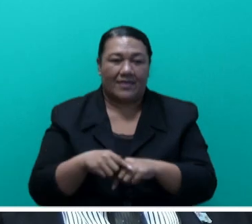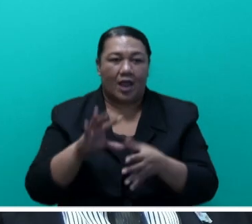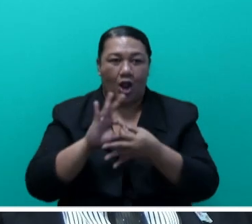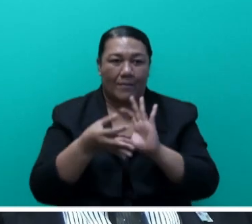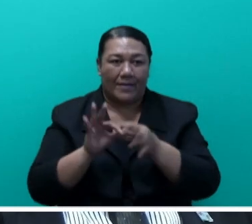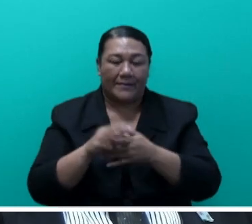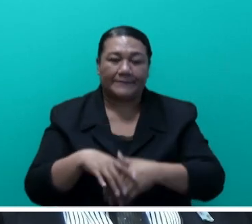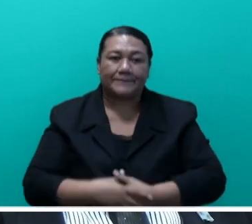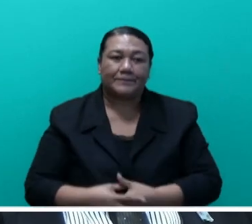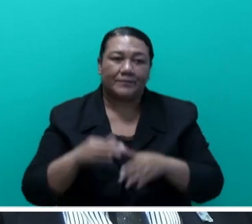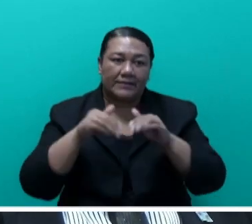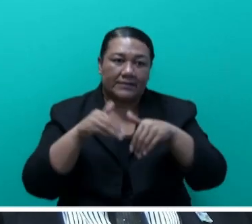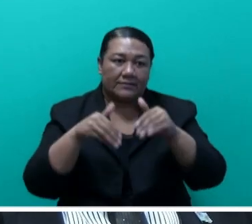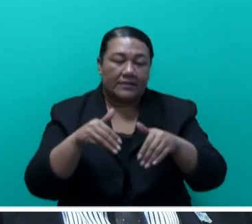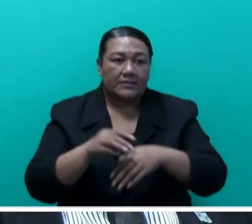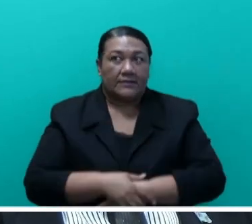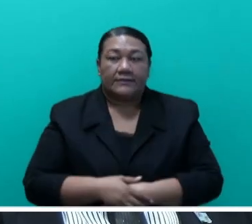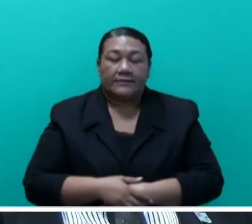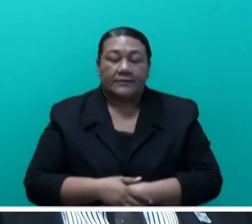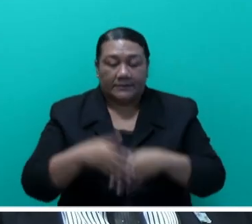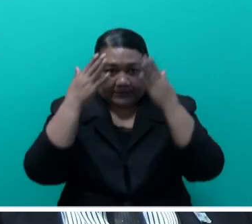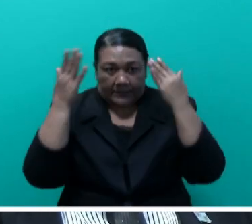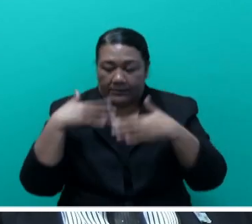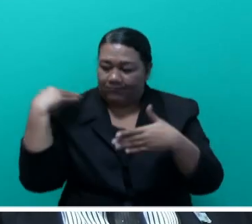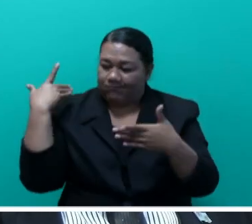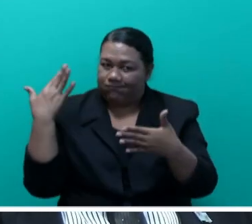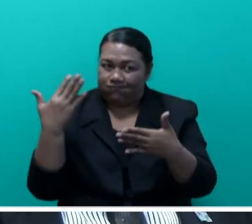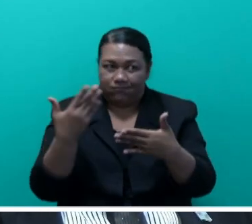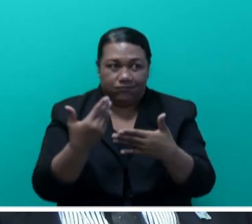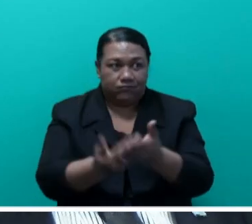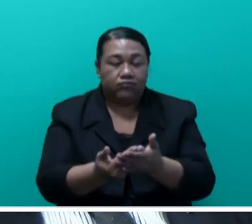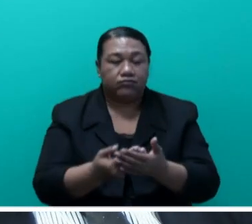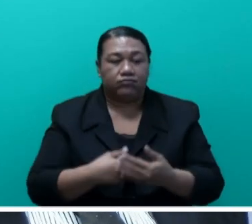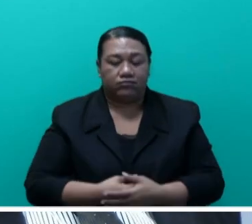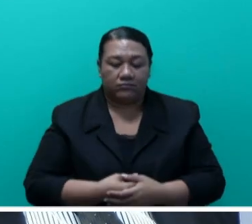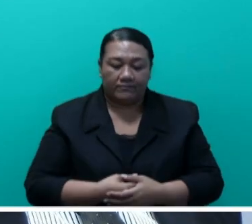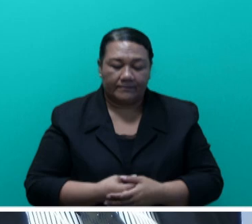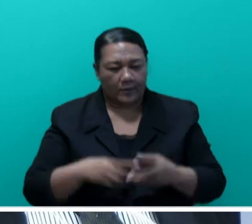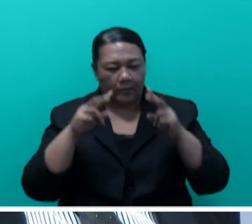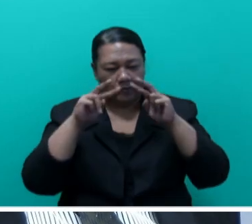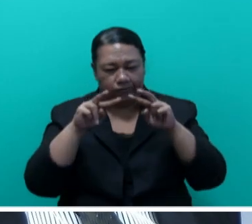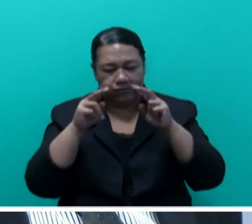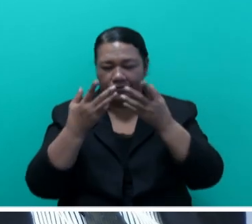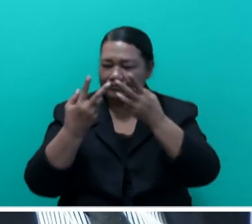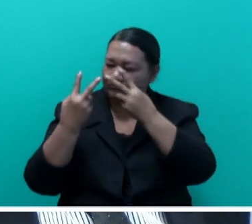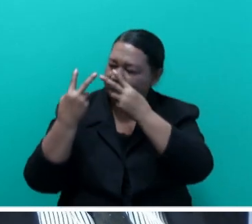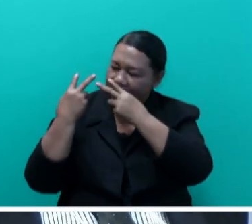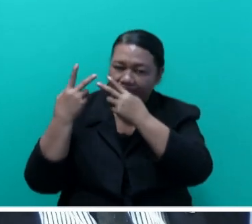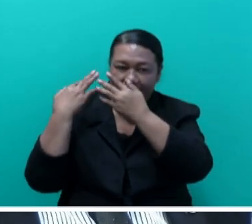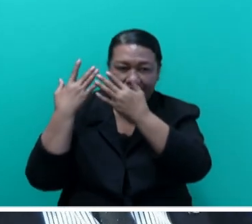policy has been a long time in the making, reflecting years of dedication and collaborative